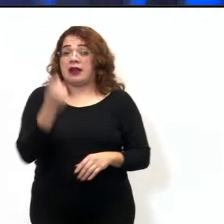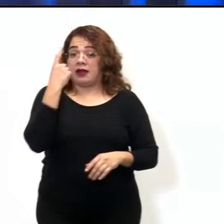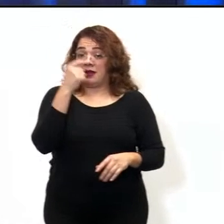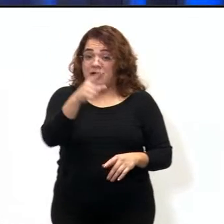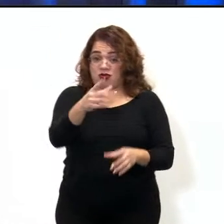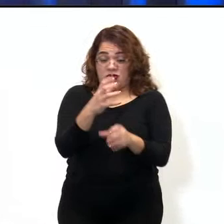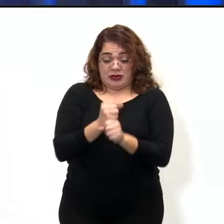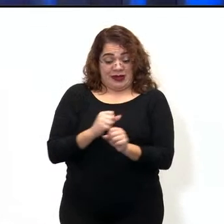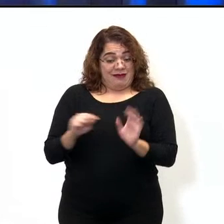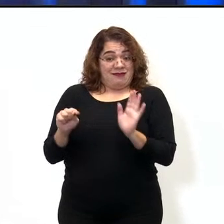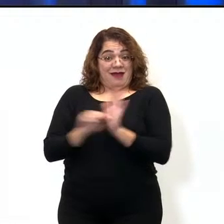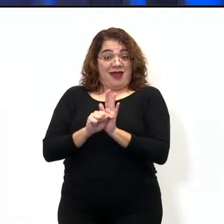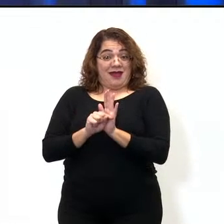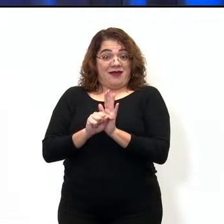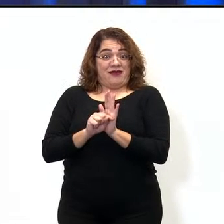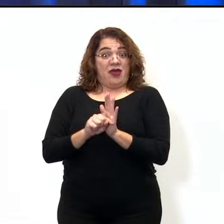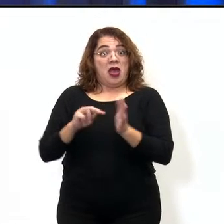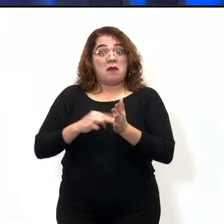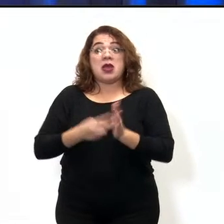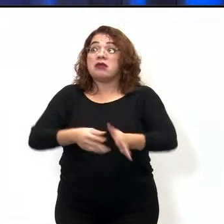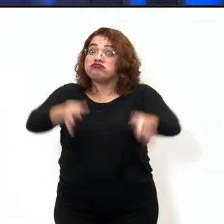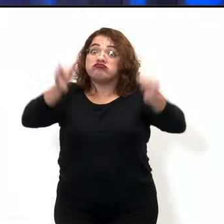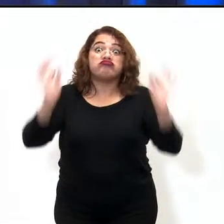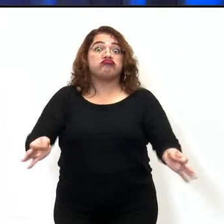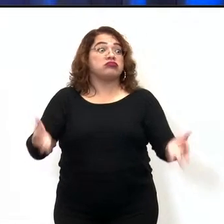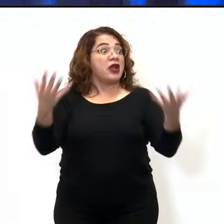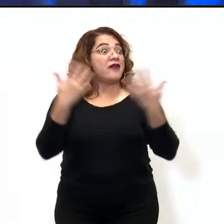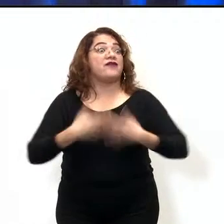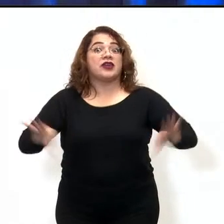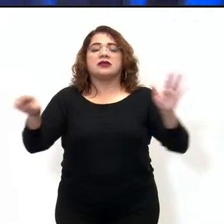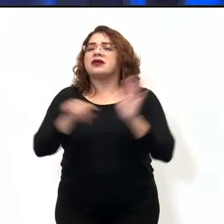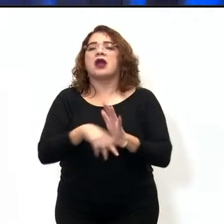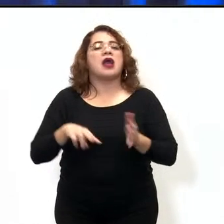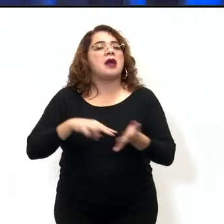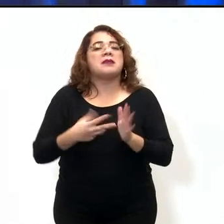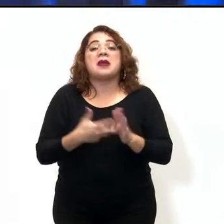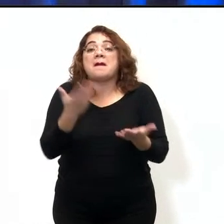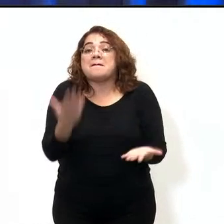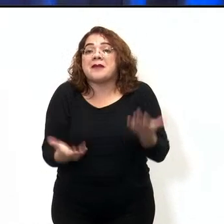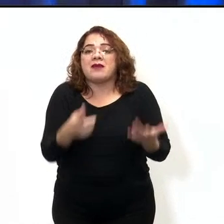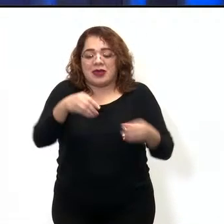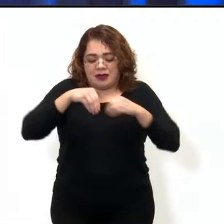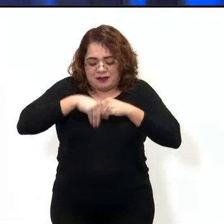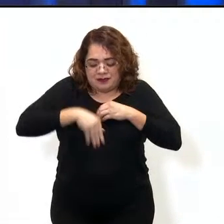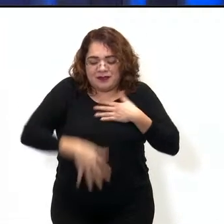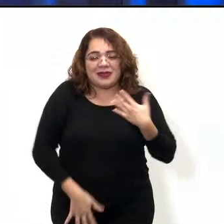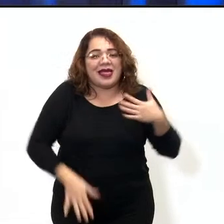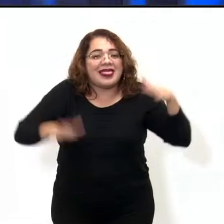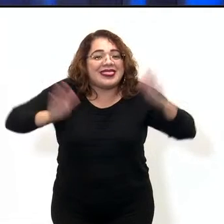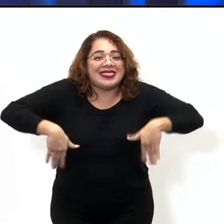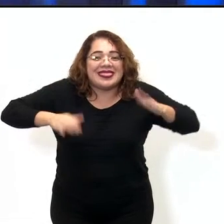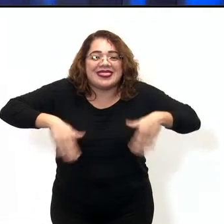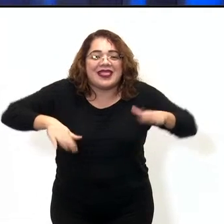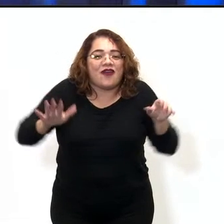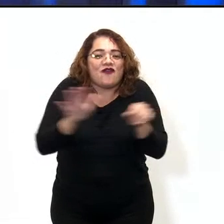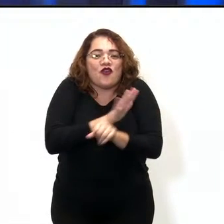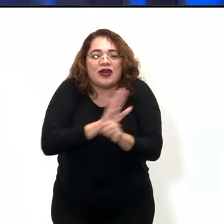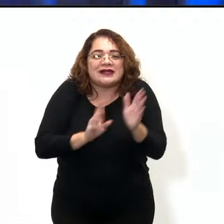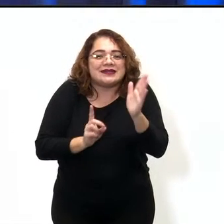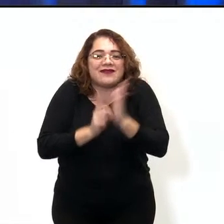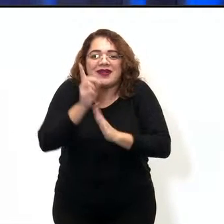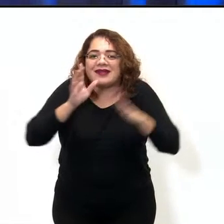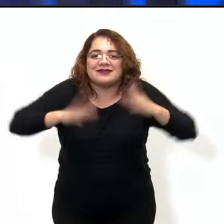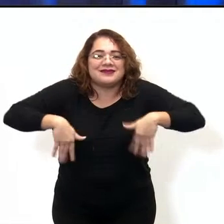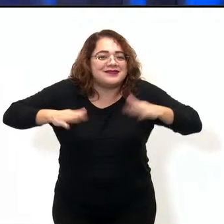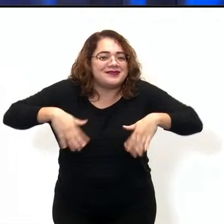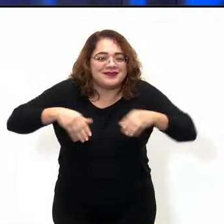test result just means that you didn't have sufficient virus to be detected by the time of the test. So at that time. But it